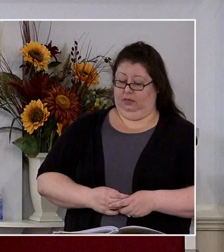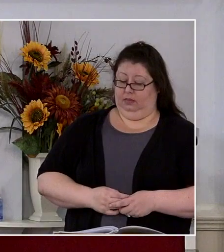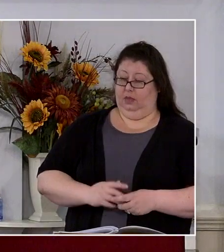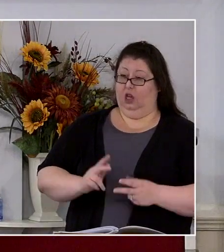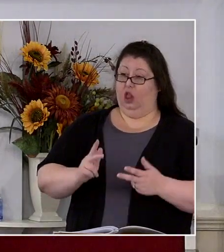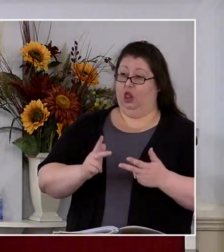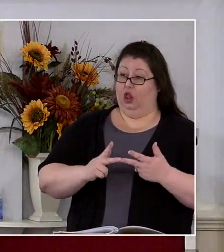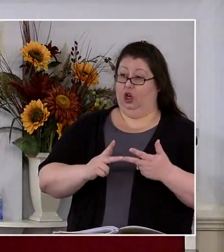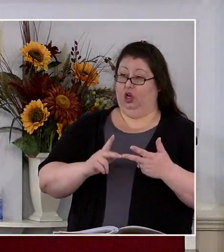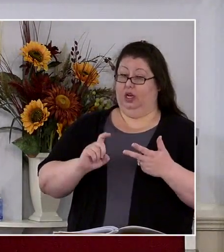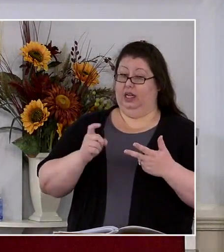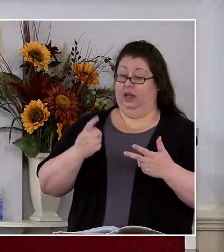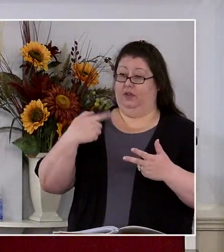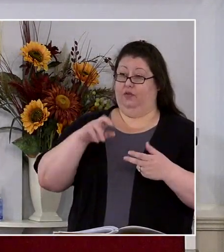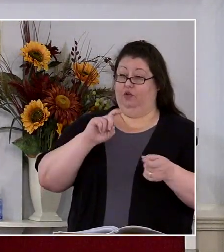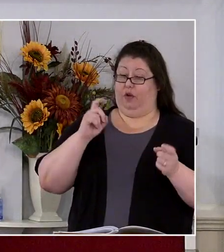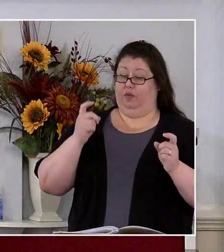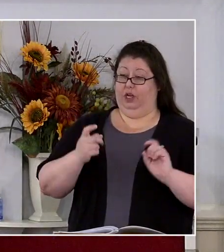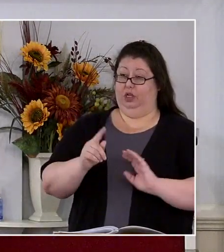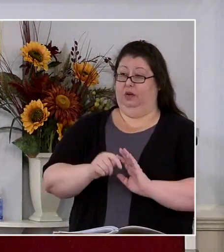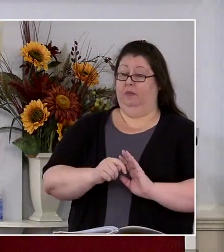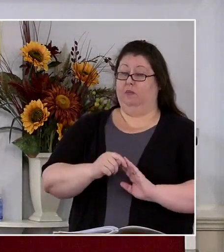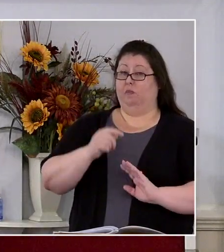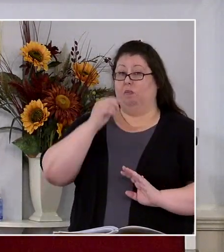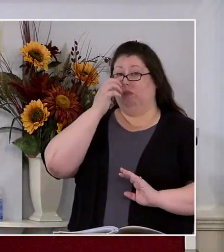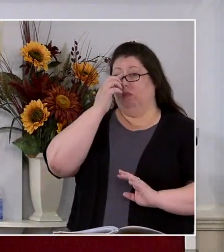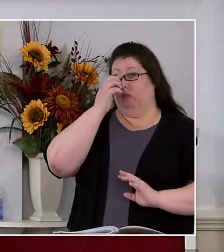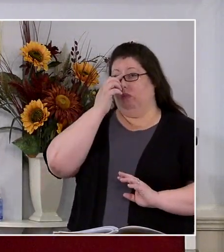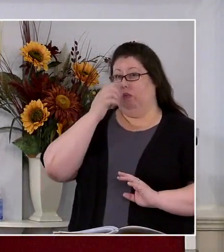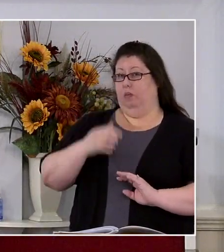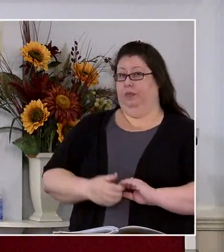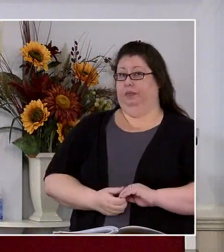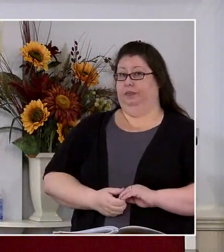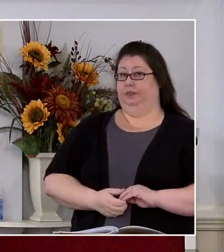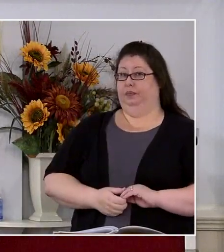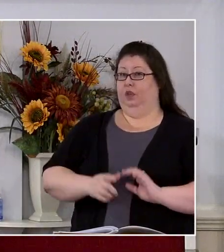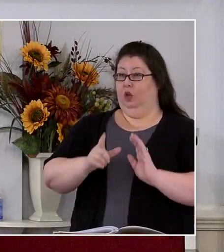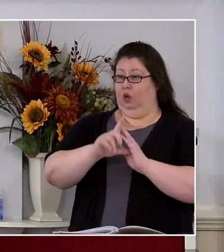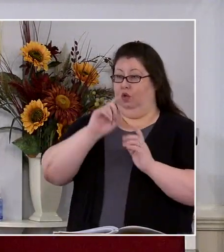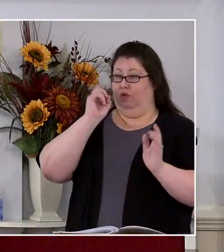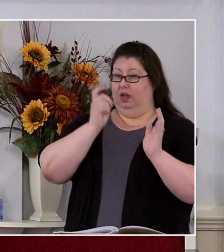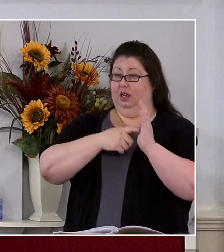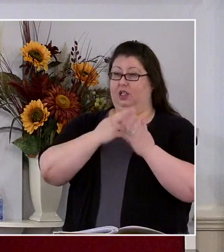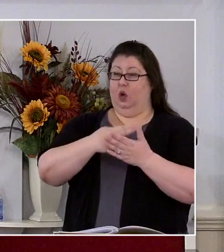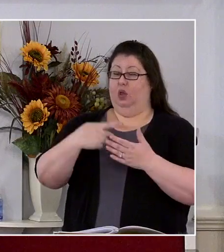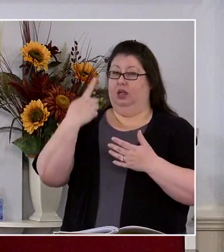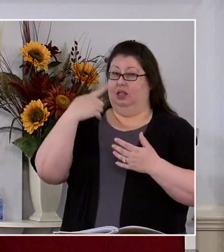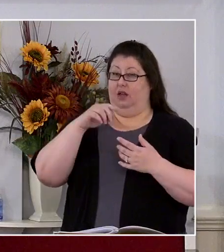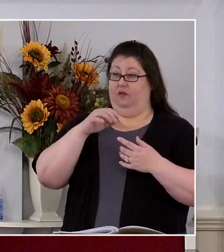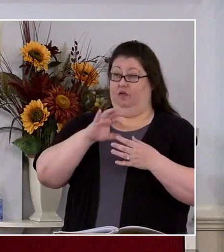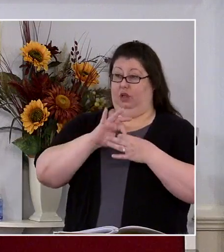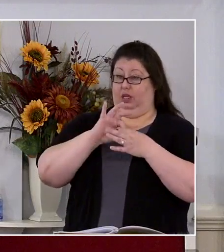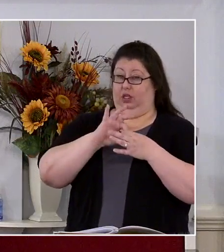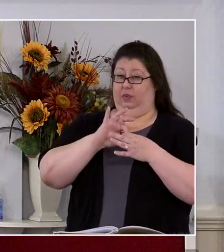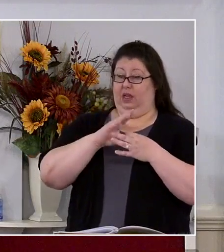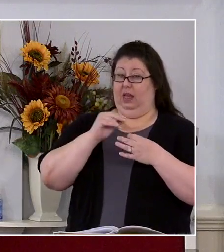A third gift of the Reformation is Luther's recognition of the holiness of relationships and an acknowledgement of